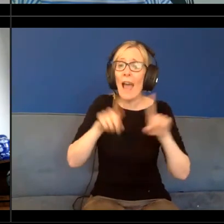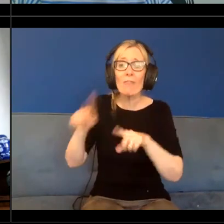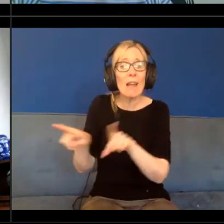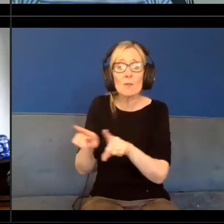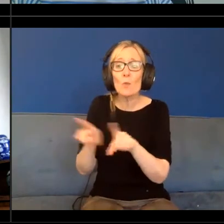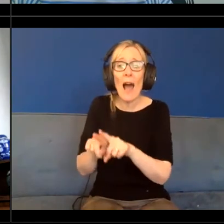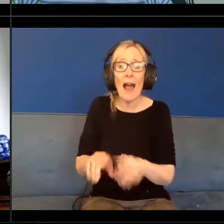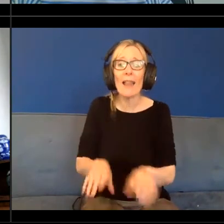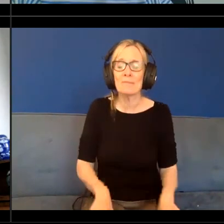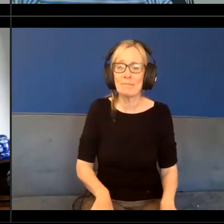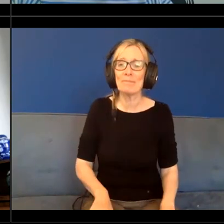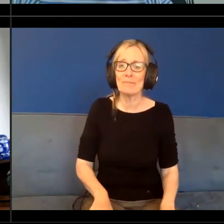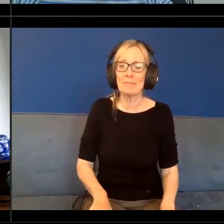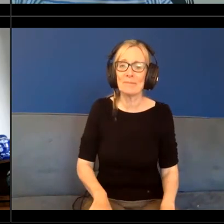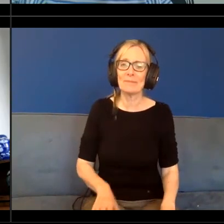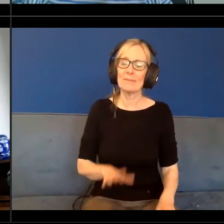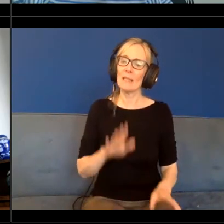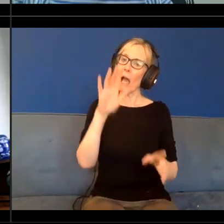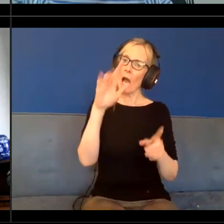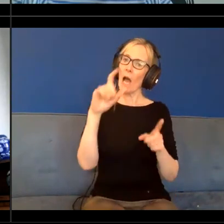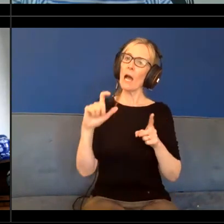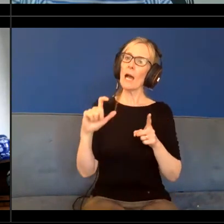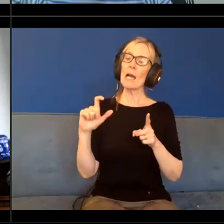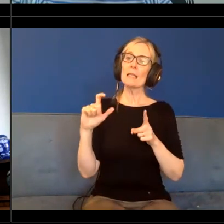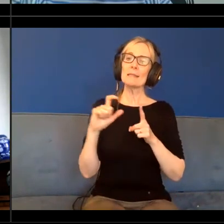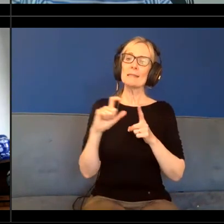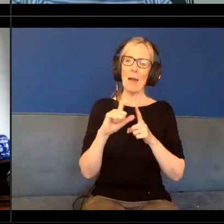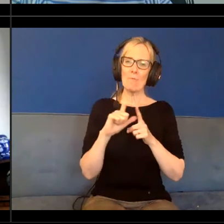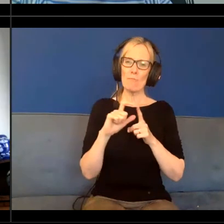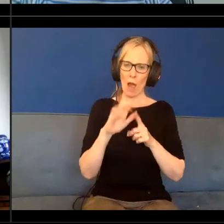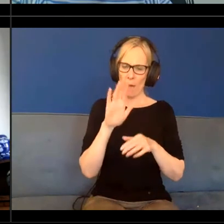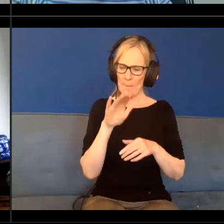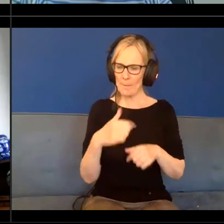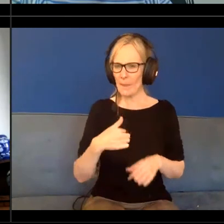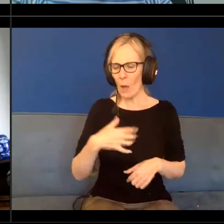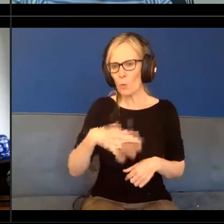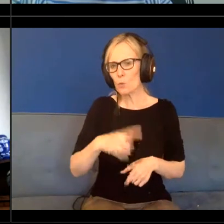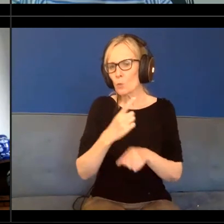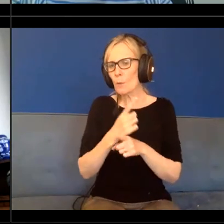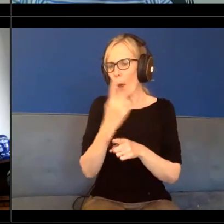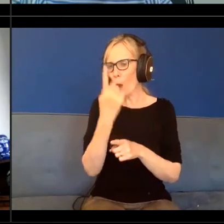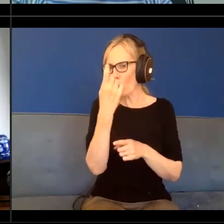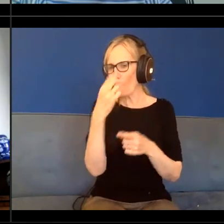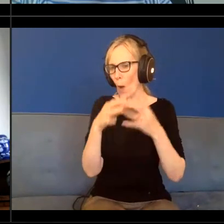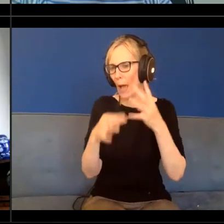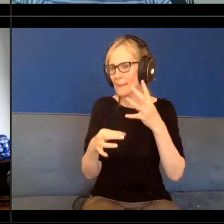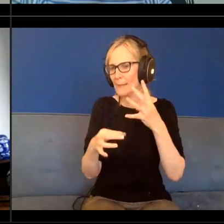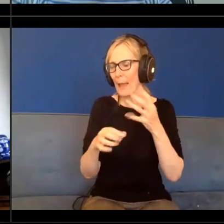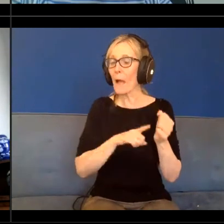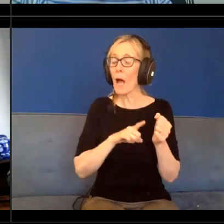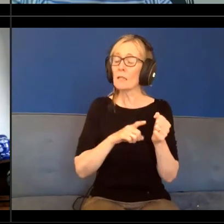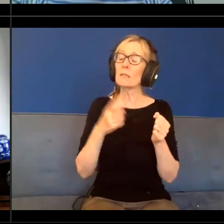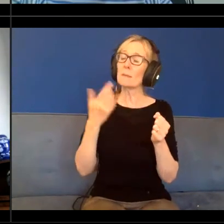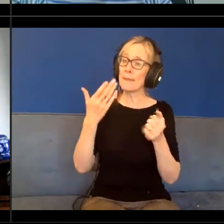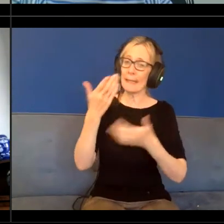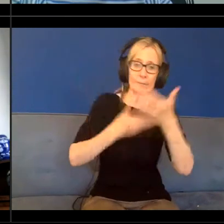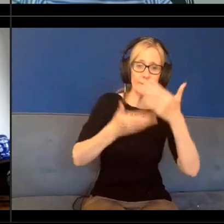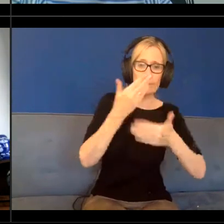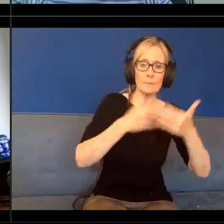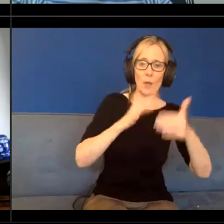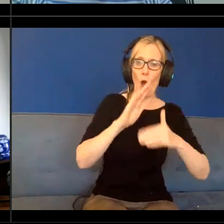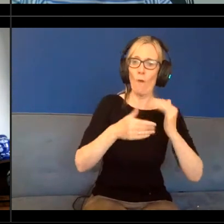Yeah. Can I also just pick up on another aspect of this, because we've been talking quite a lot about people who